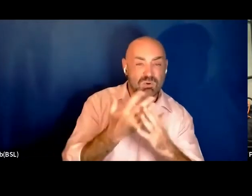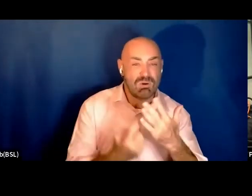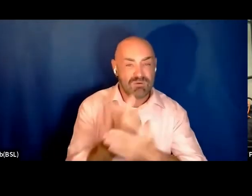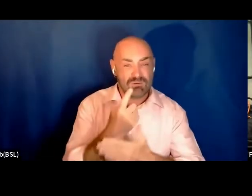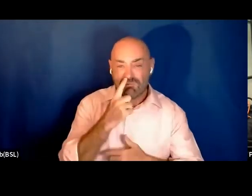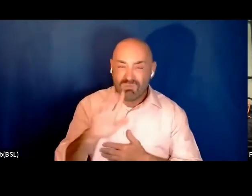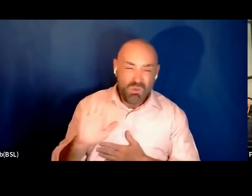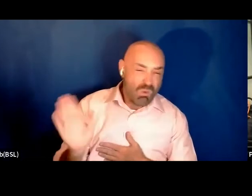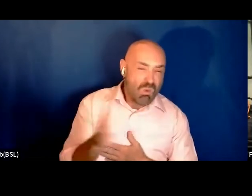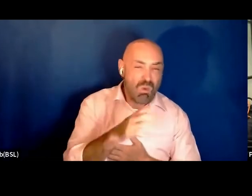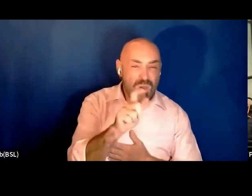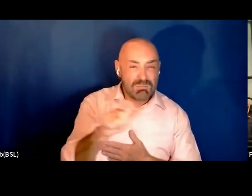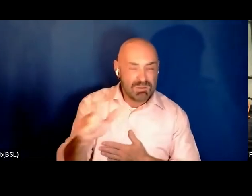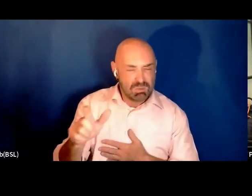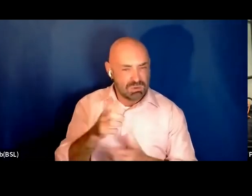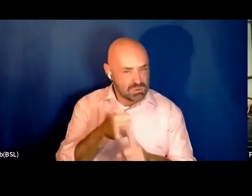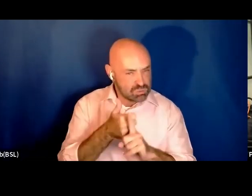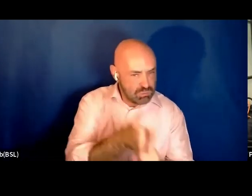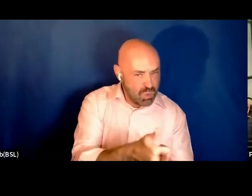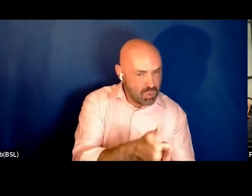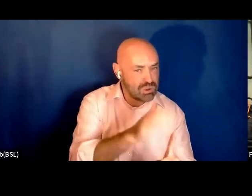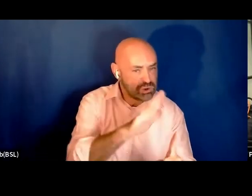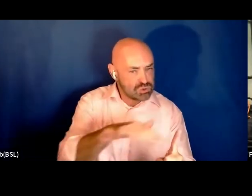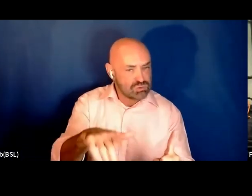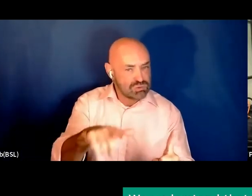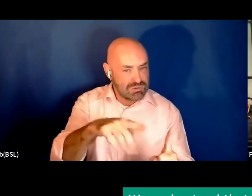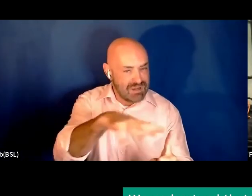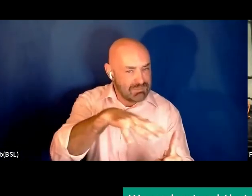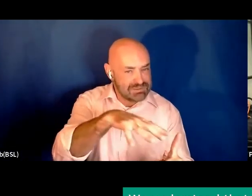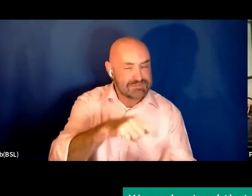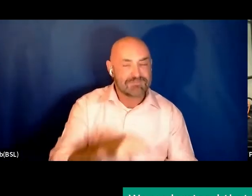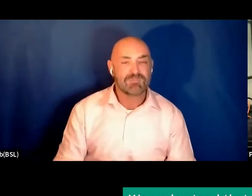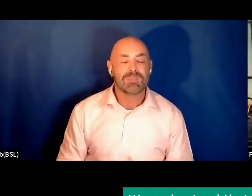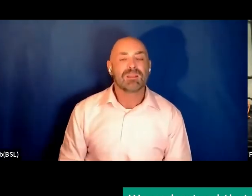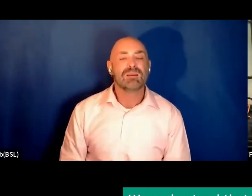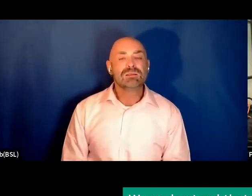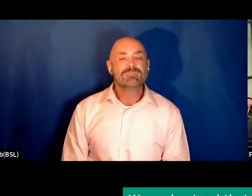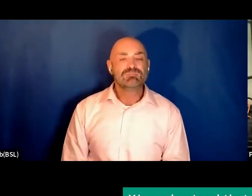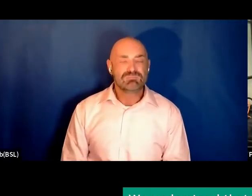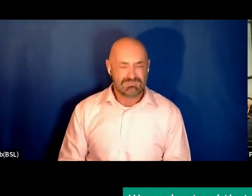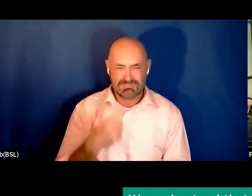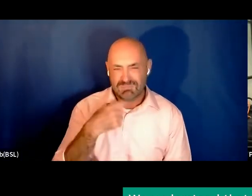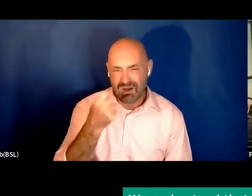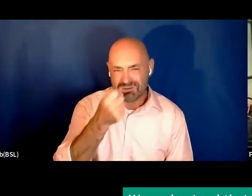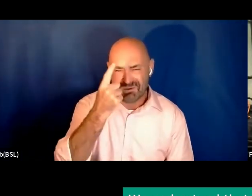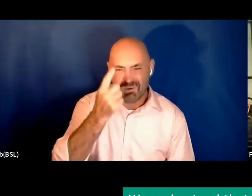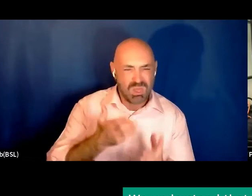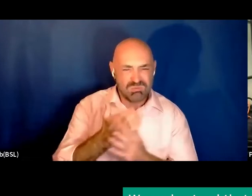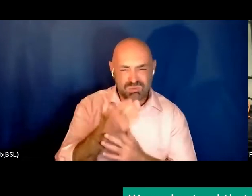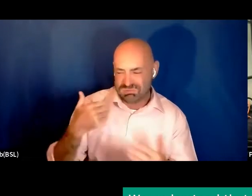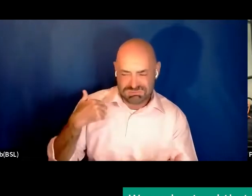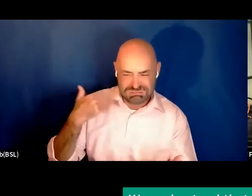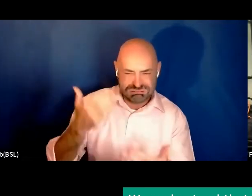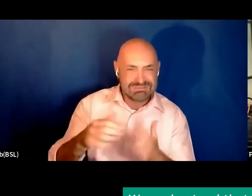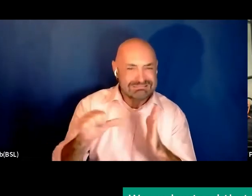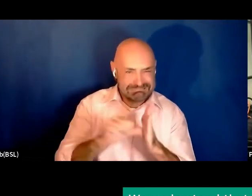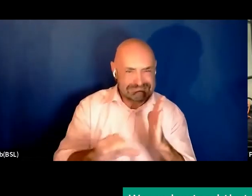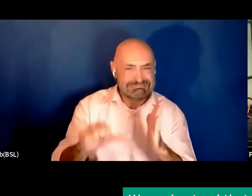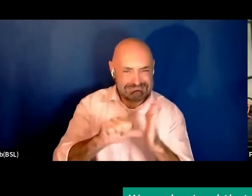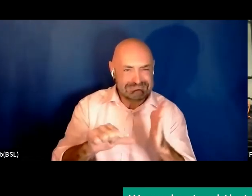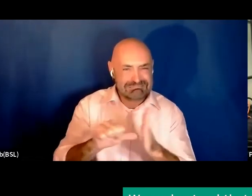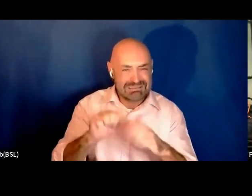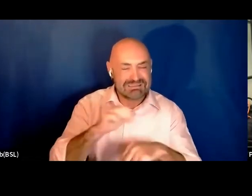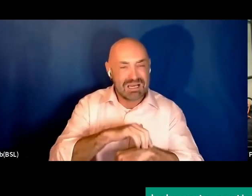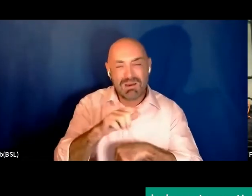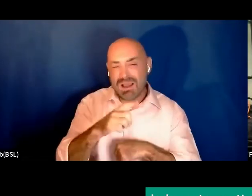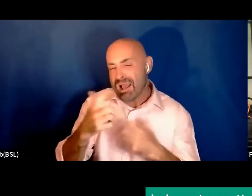all those who support children and young people. We understand that during this difficult time, you may be interested in